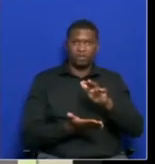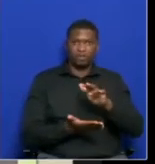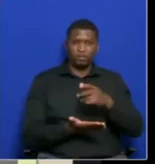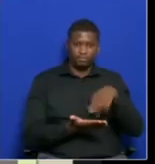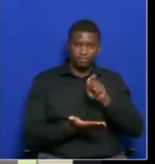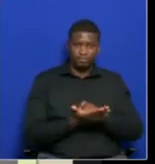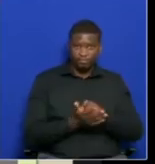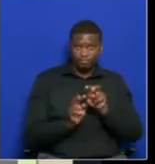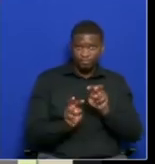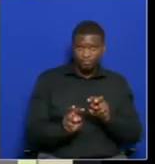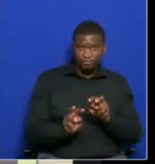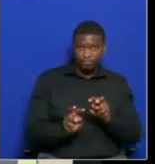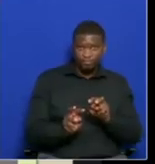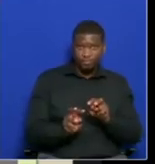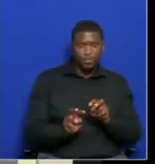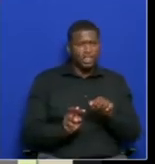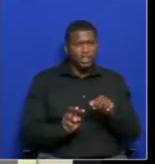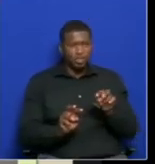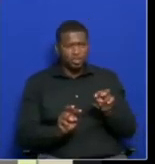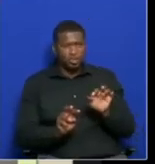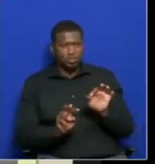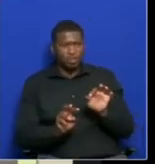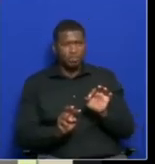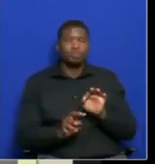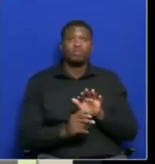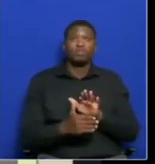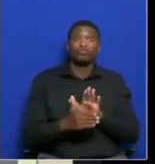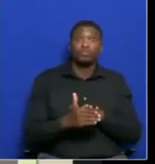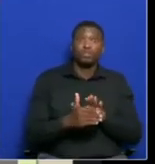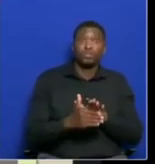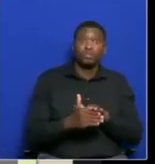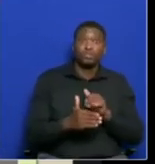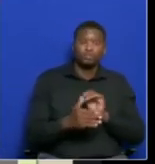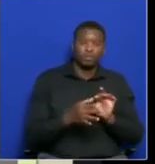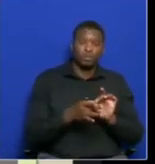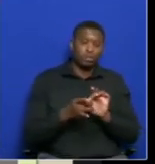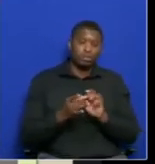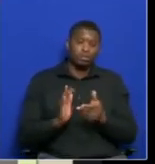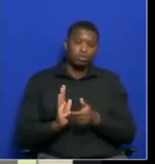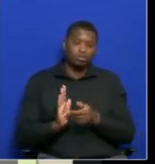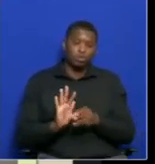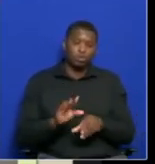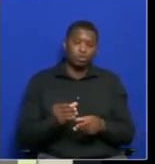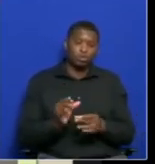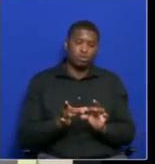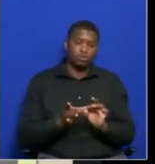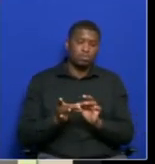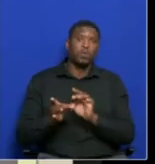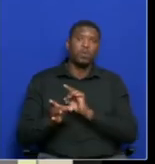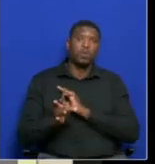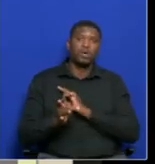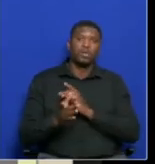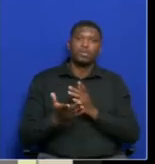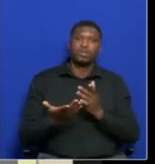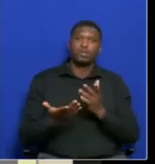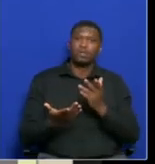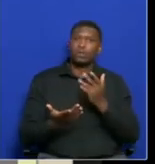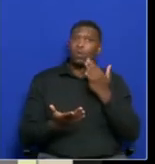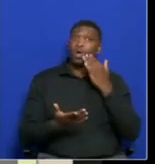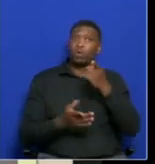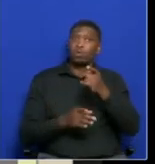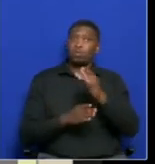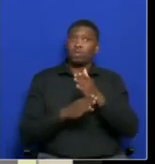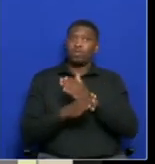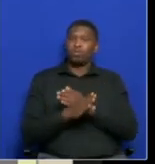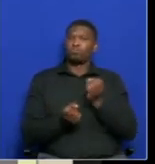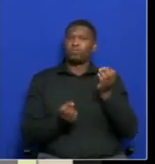so the reason I wanted to refer you to this document is I don't agree with you that you were not aware